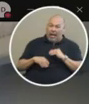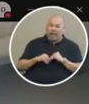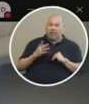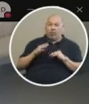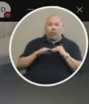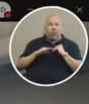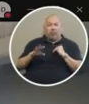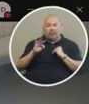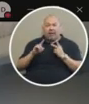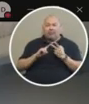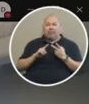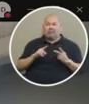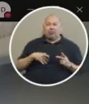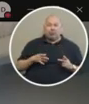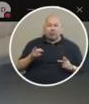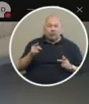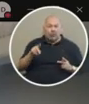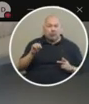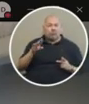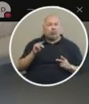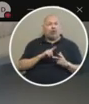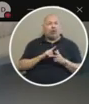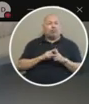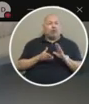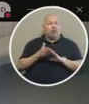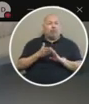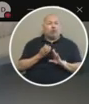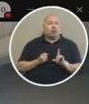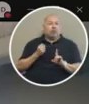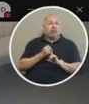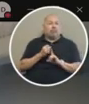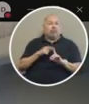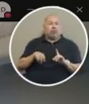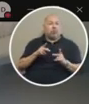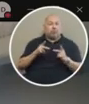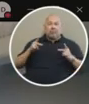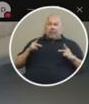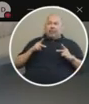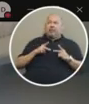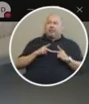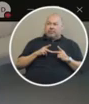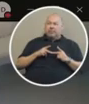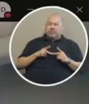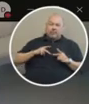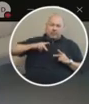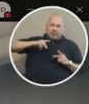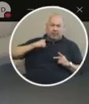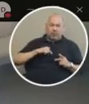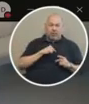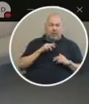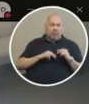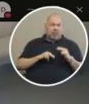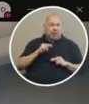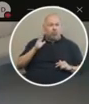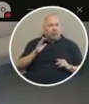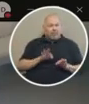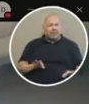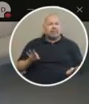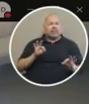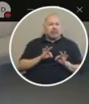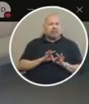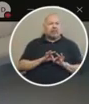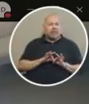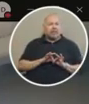flat fields in the dog park. The operational impacts to these facilities, if we build them, is going to be